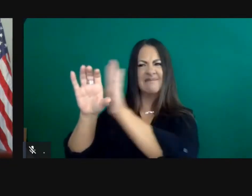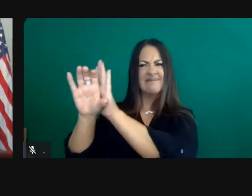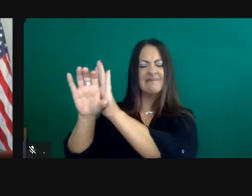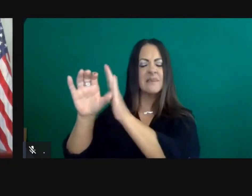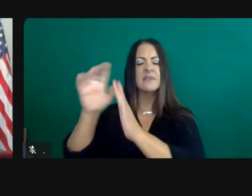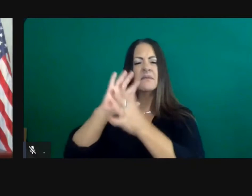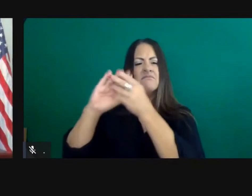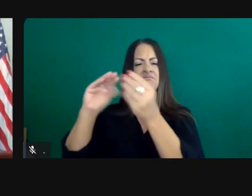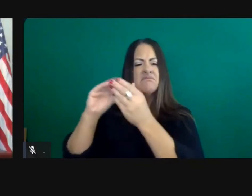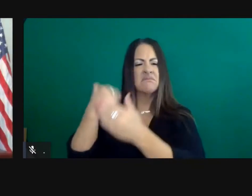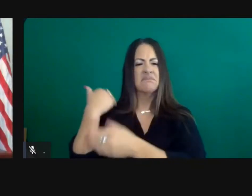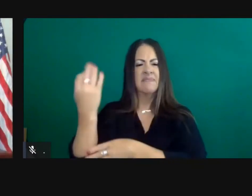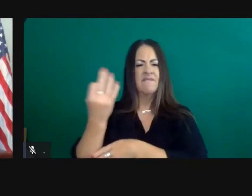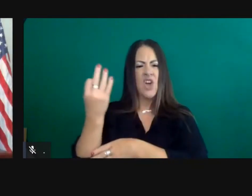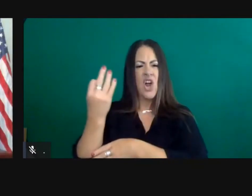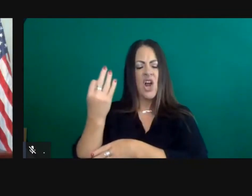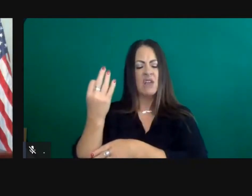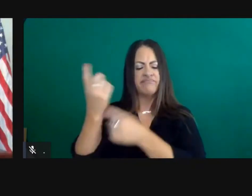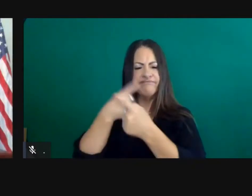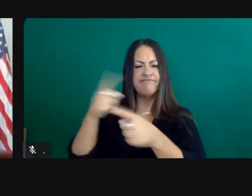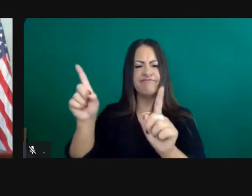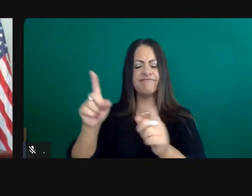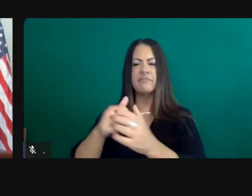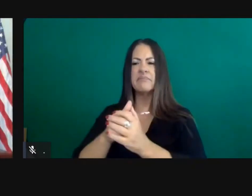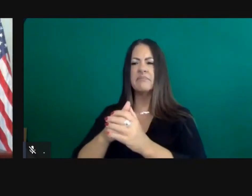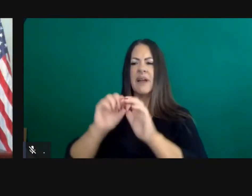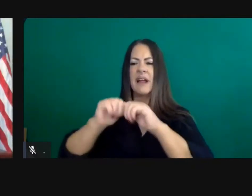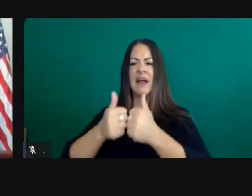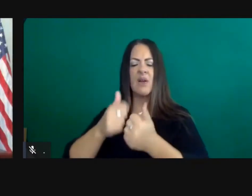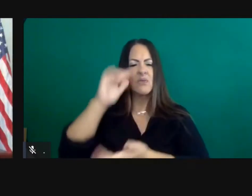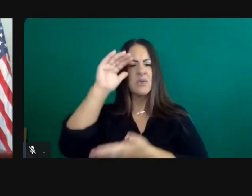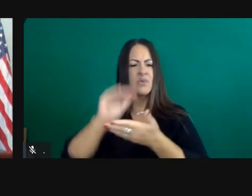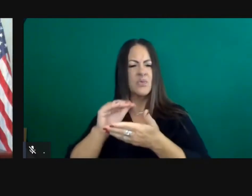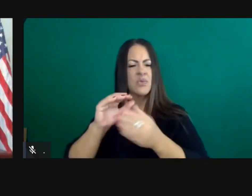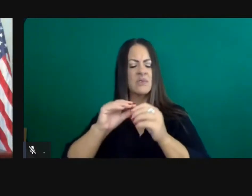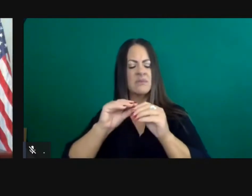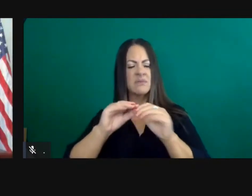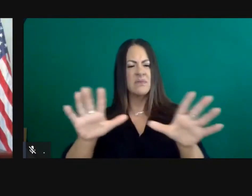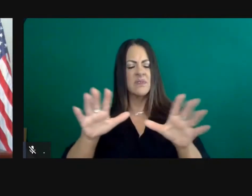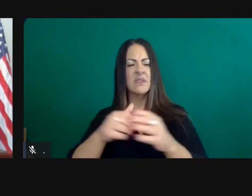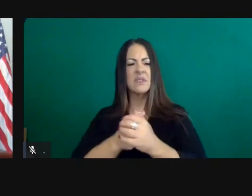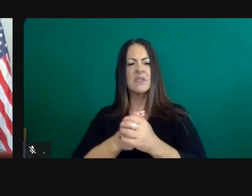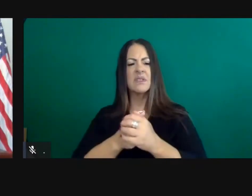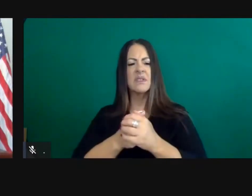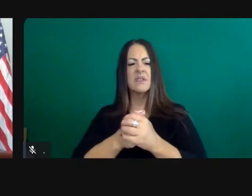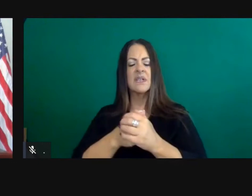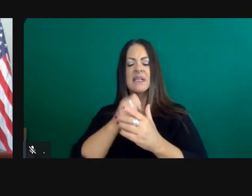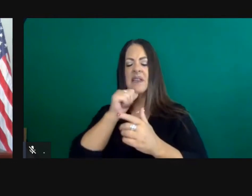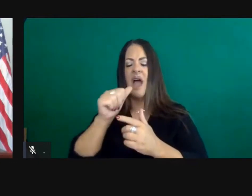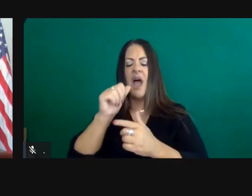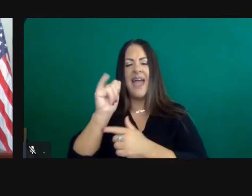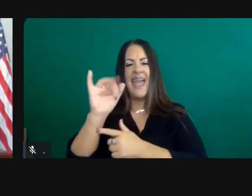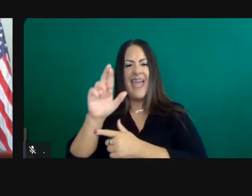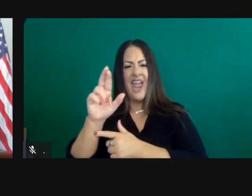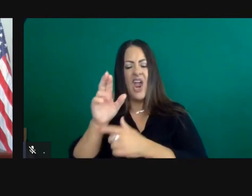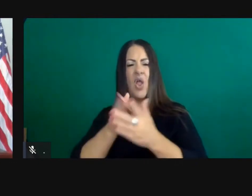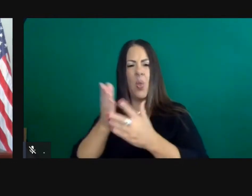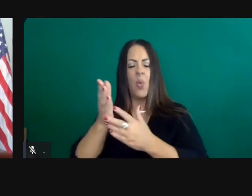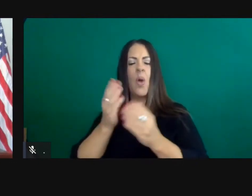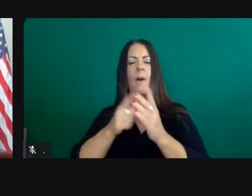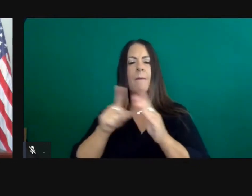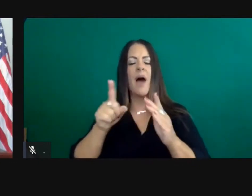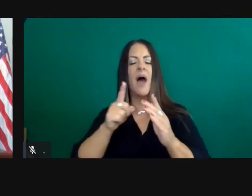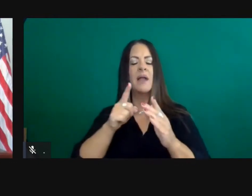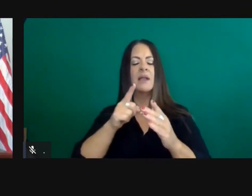pulled back on regarding the spread of COVID based on the droplets versus airborne. And that's quite a distinction.